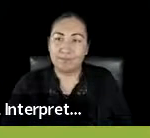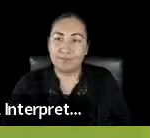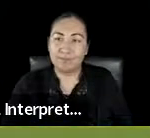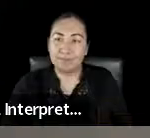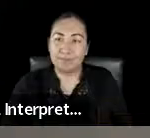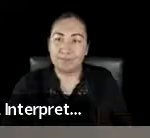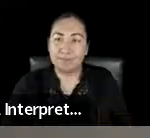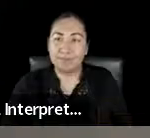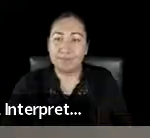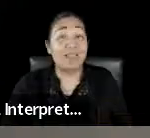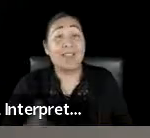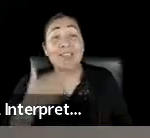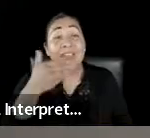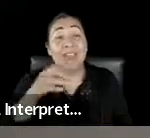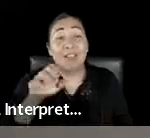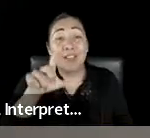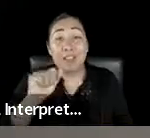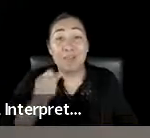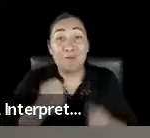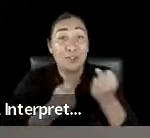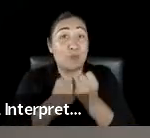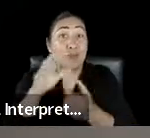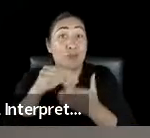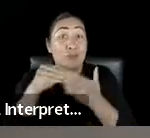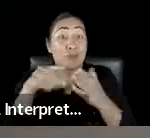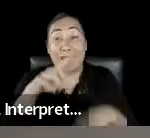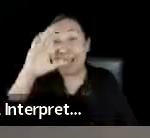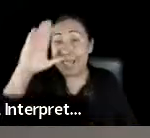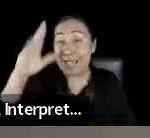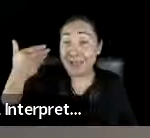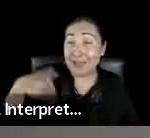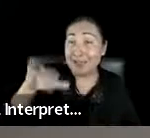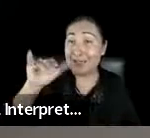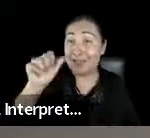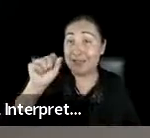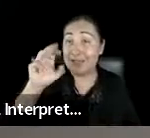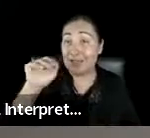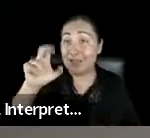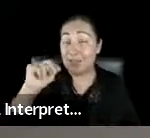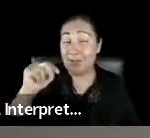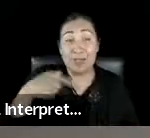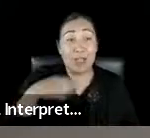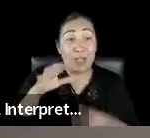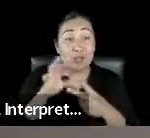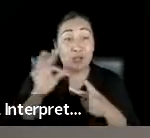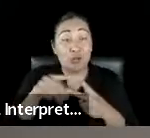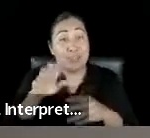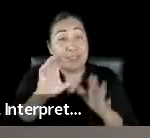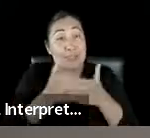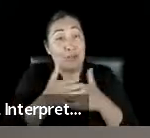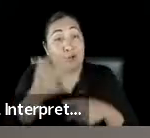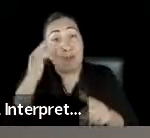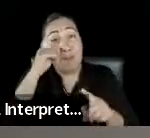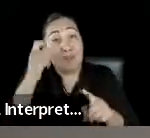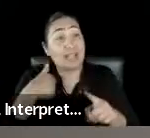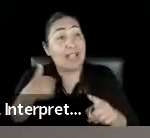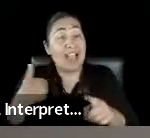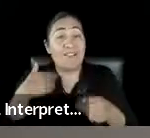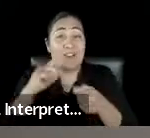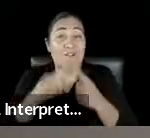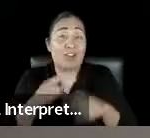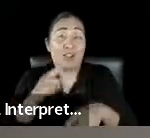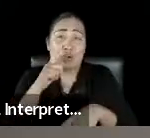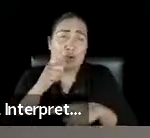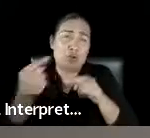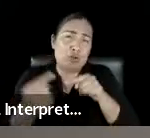And Ella, thanks for supporting your students. Hi, I'm Jasmine. I chose the suicide prevention category because I've had friends who've struggled